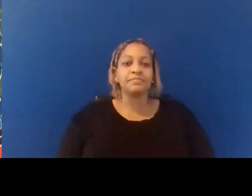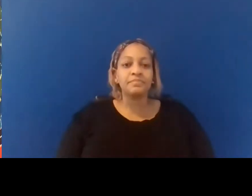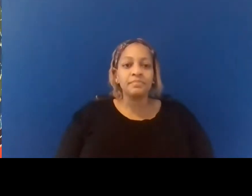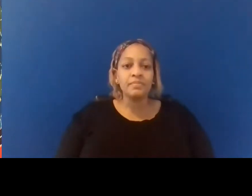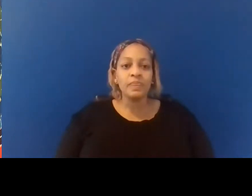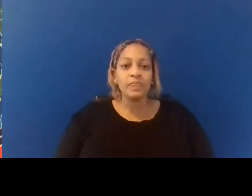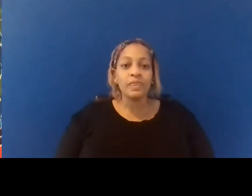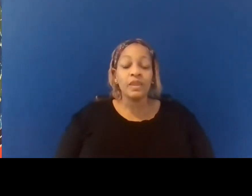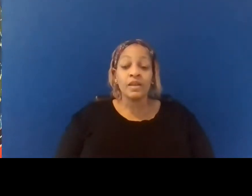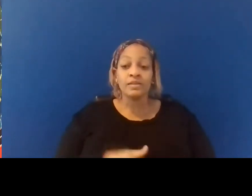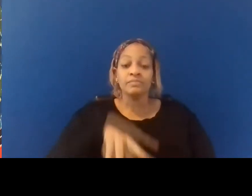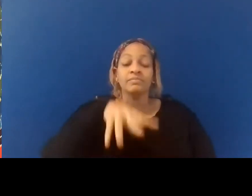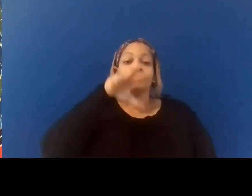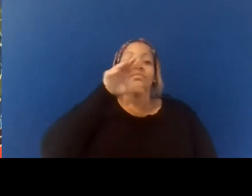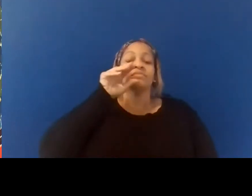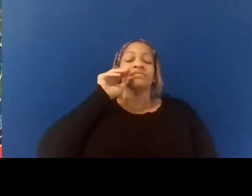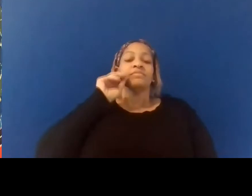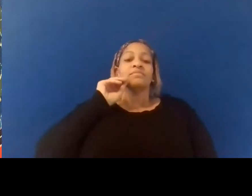Take a breath in